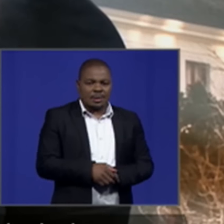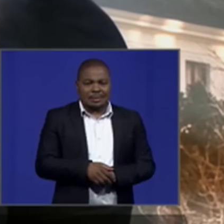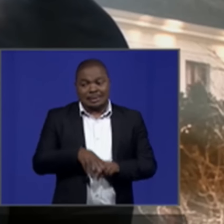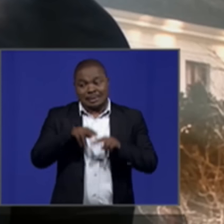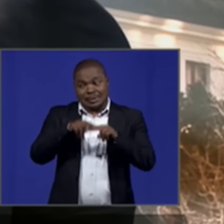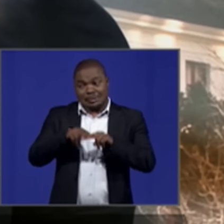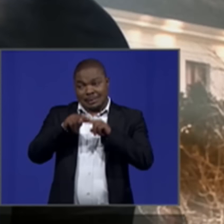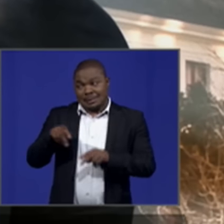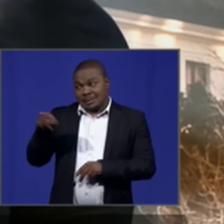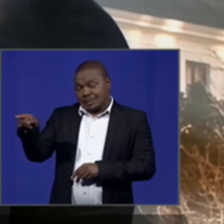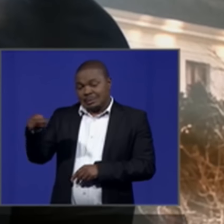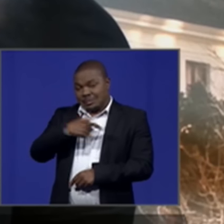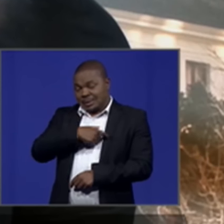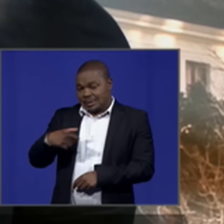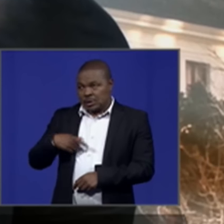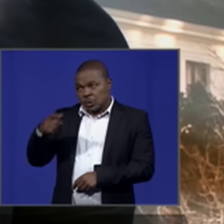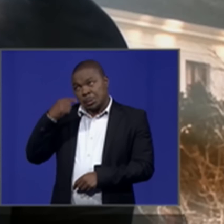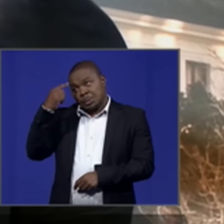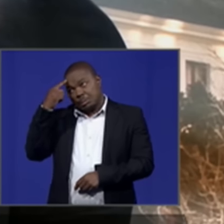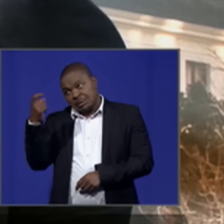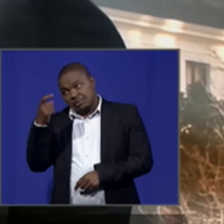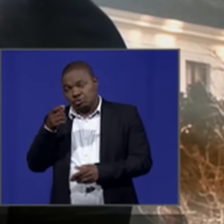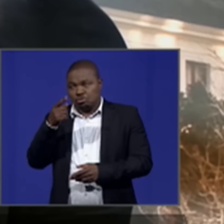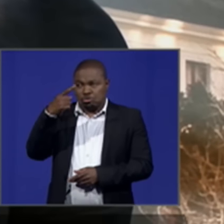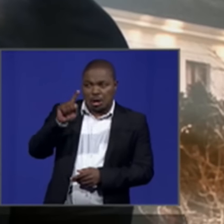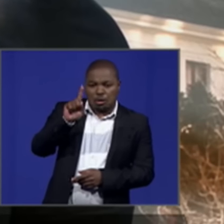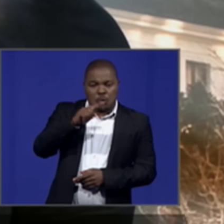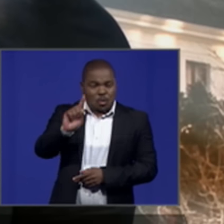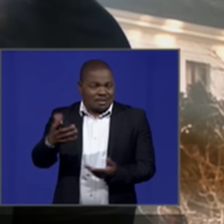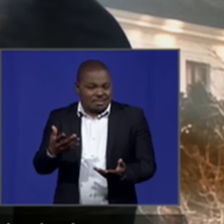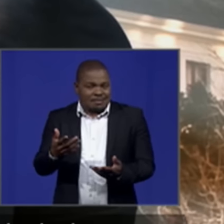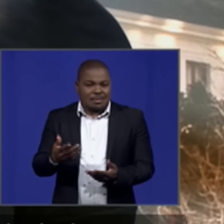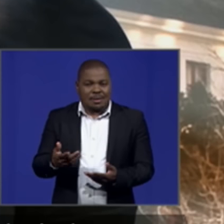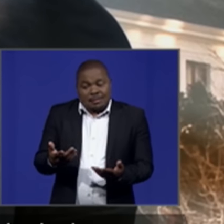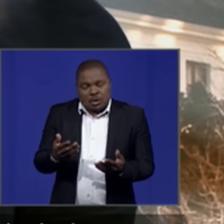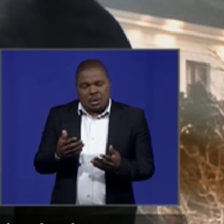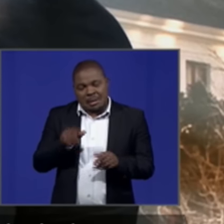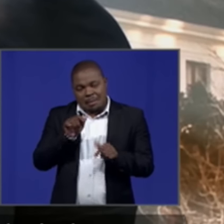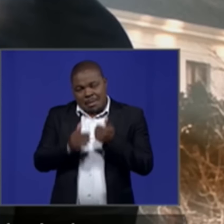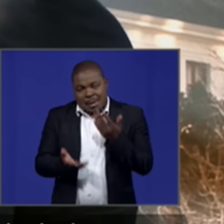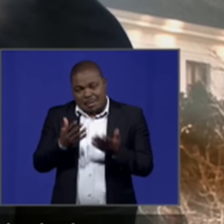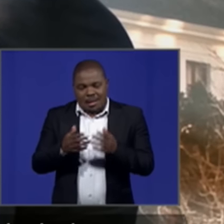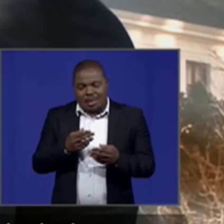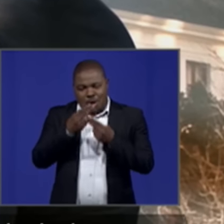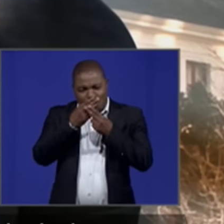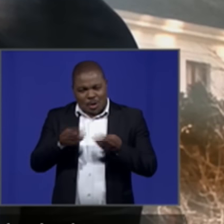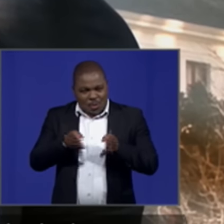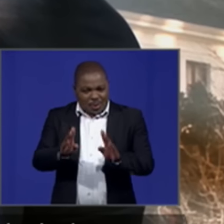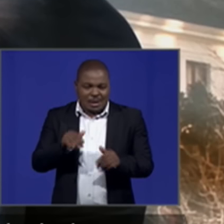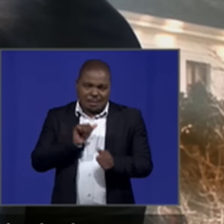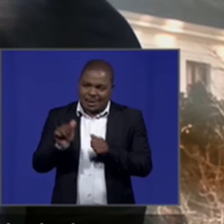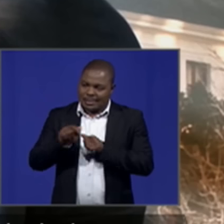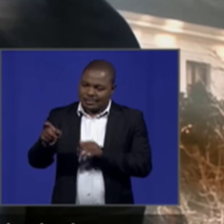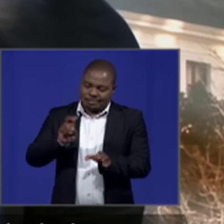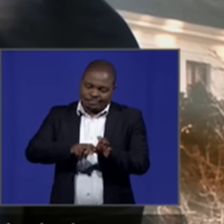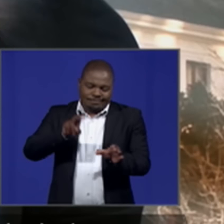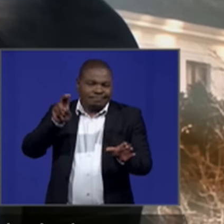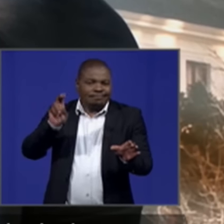sense of what is right and what is wrong, and perhaps the honourable thing for him to do is to actually step